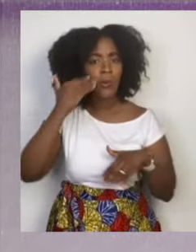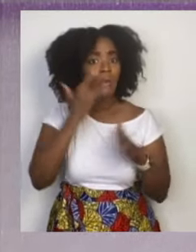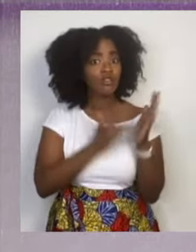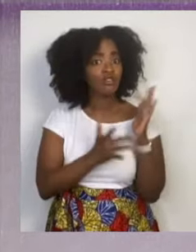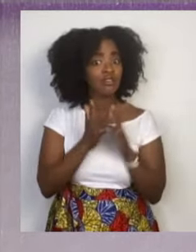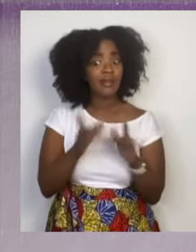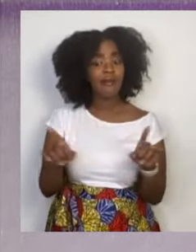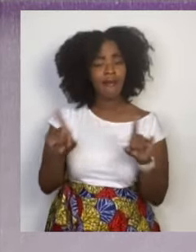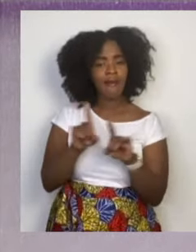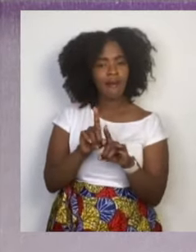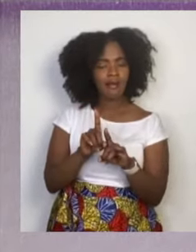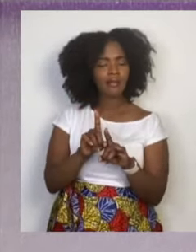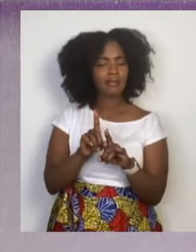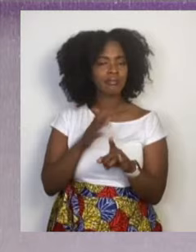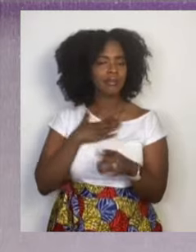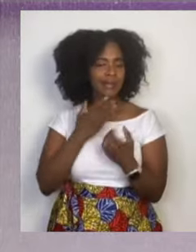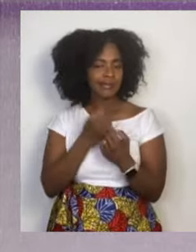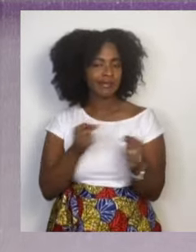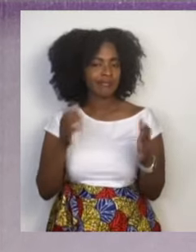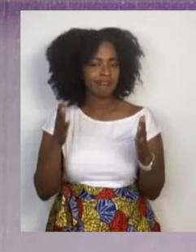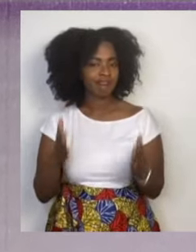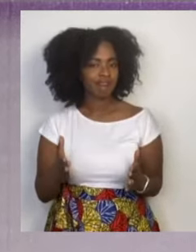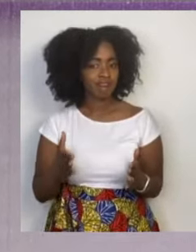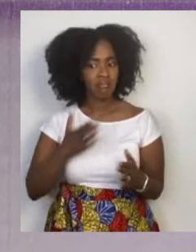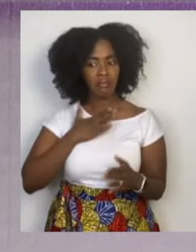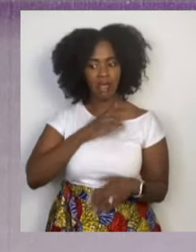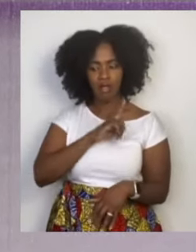But I want to know the forgiveness of my sin.